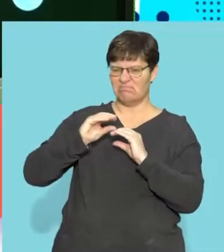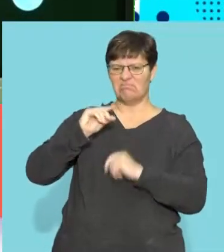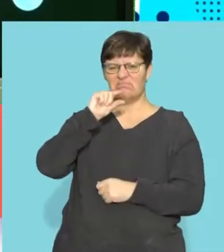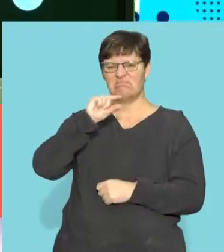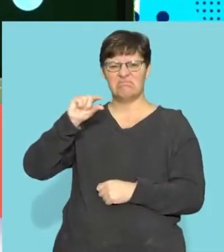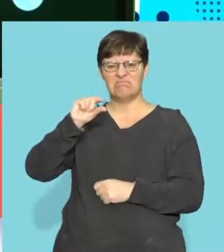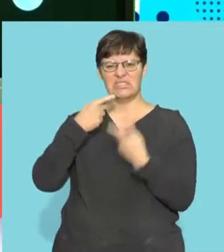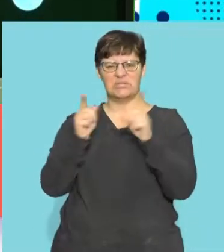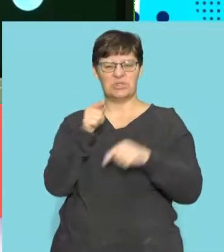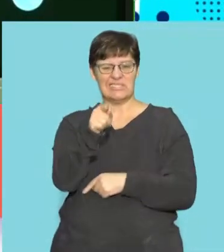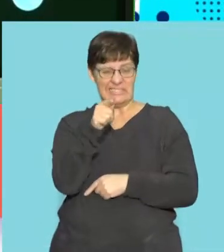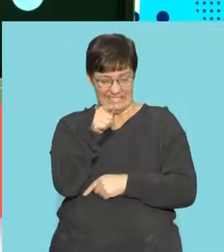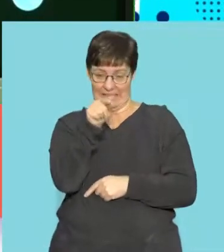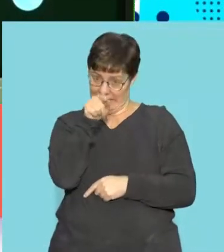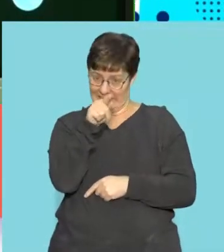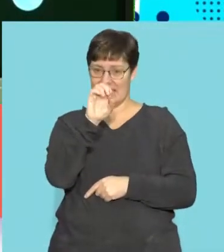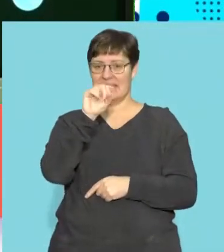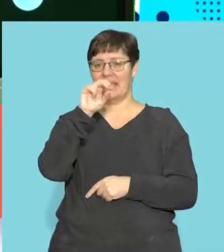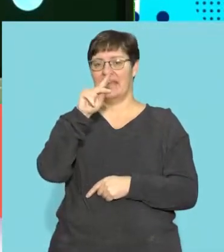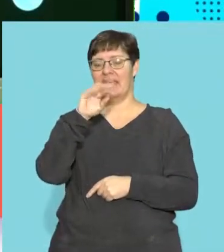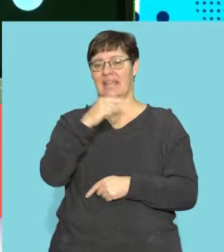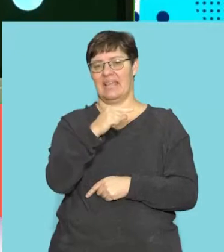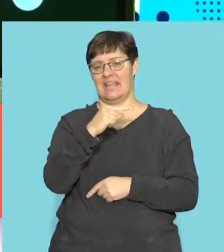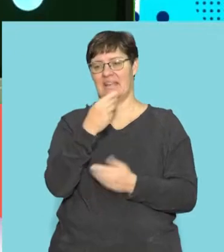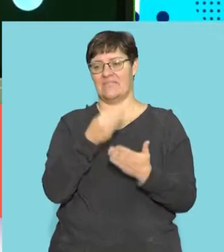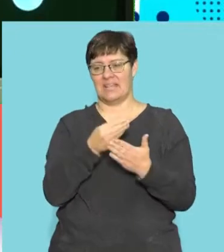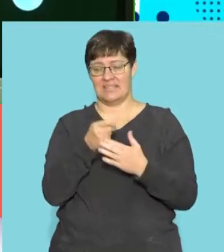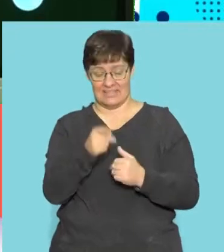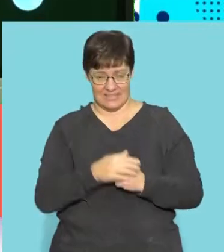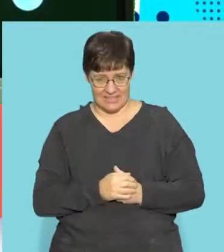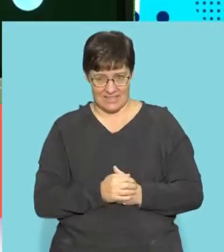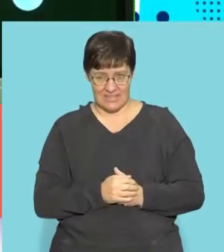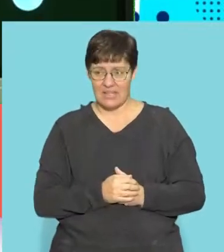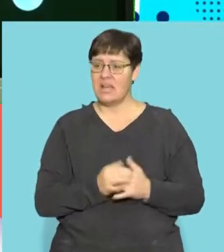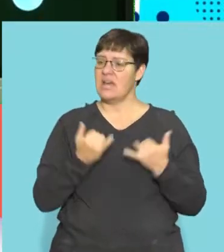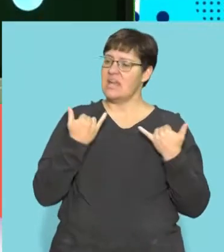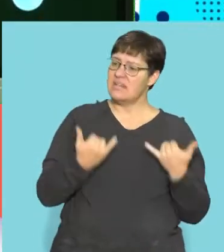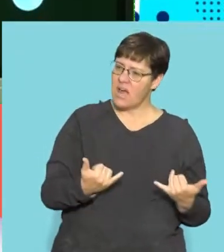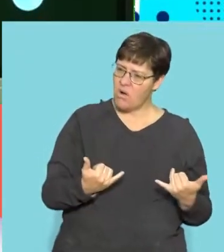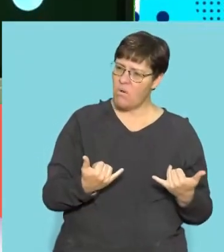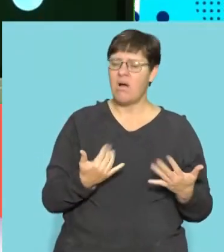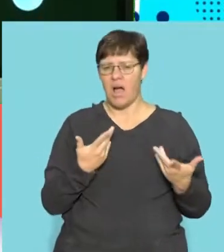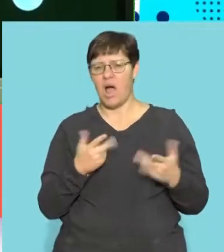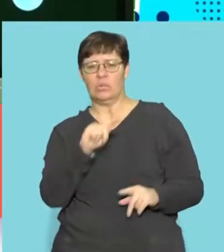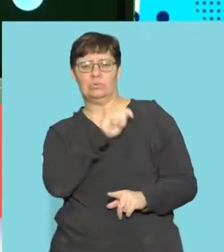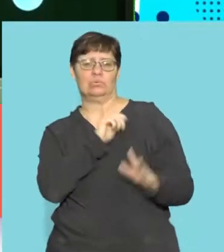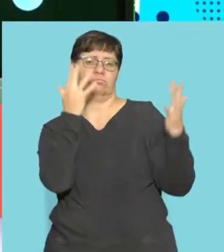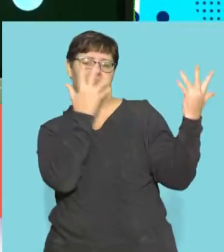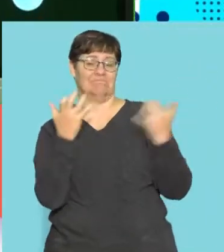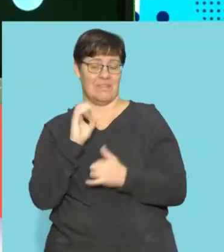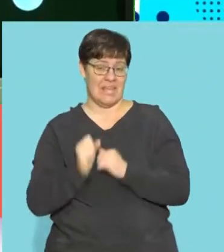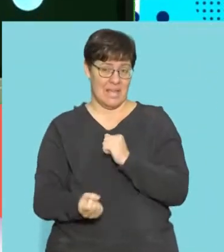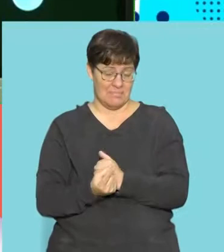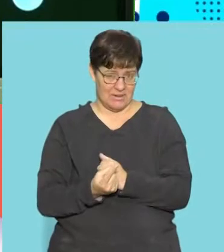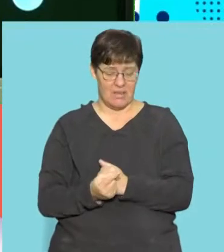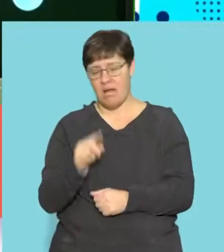replace it. The difference between the two prices is what we are talking about. So now we're going to put it into an actual calculation